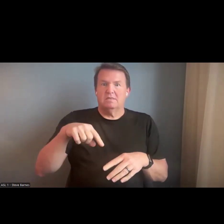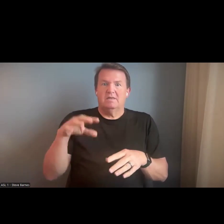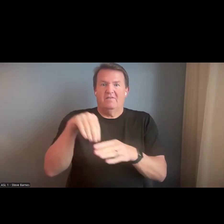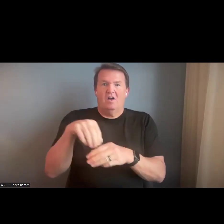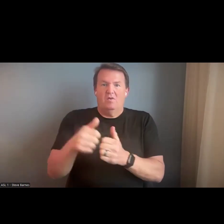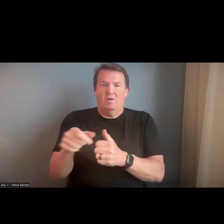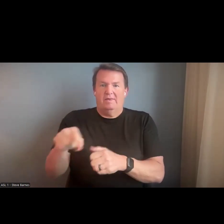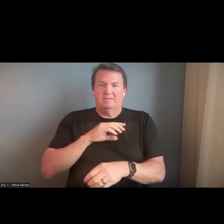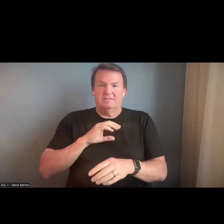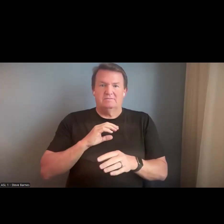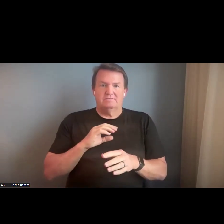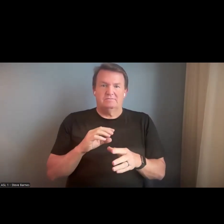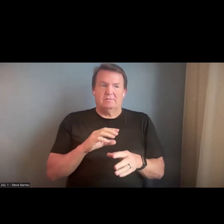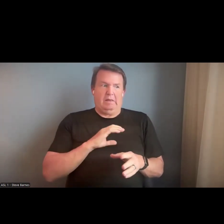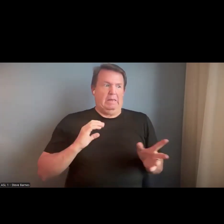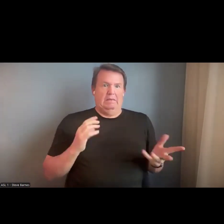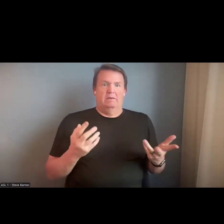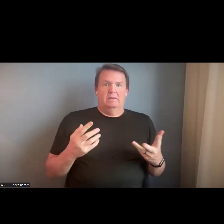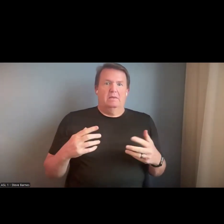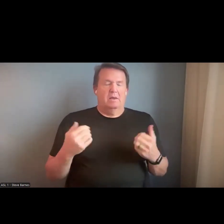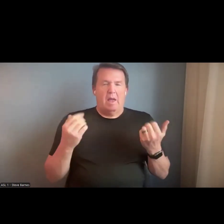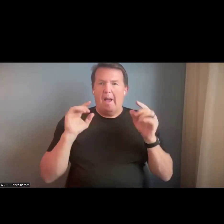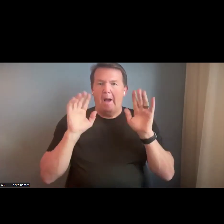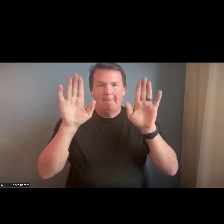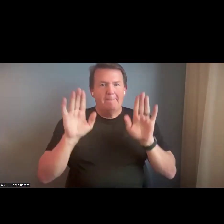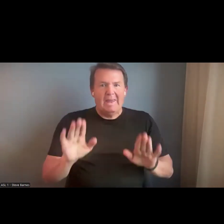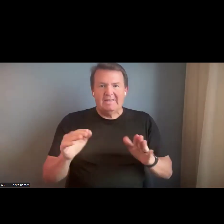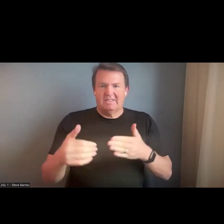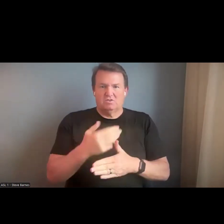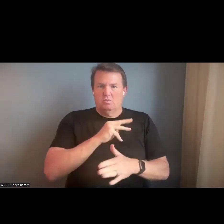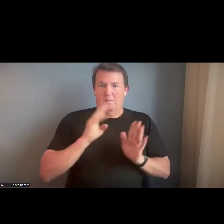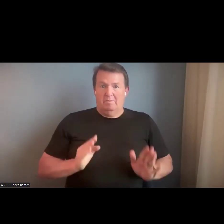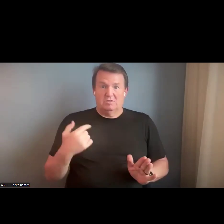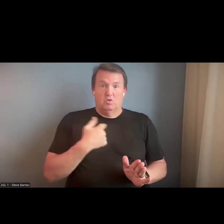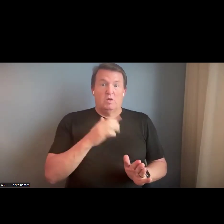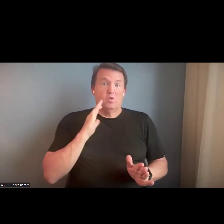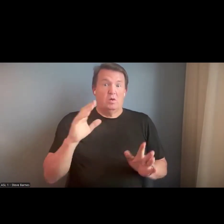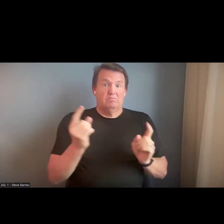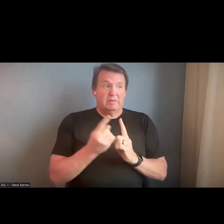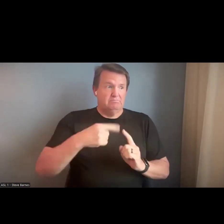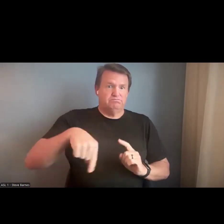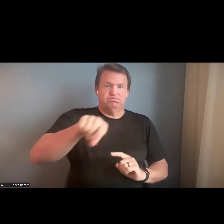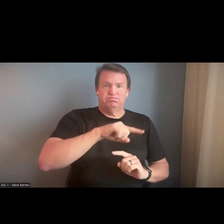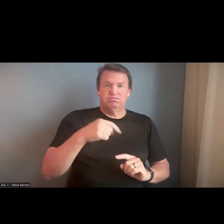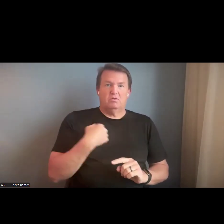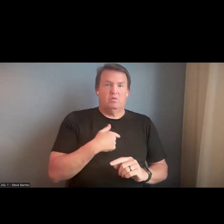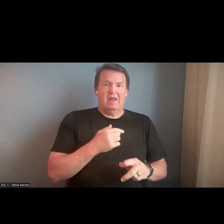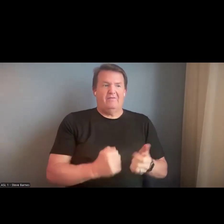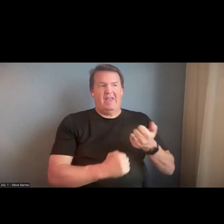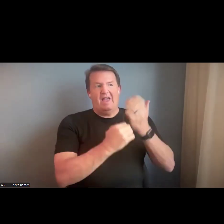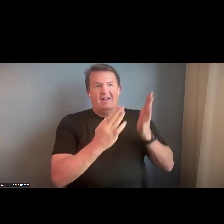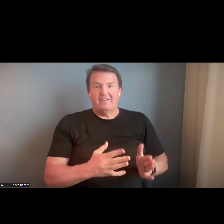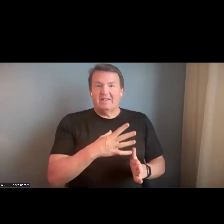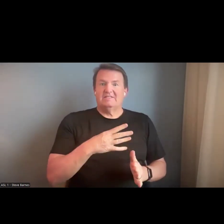new members that we will all be meeting today. We have advocates and caregivers of older adult immigrants